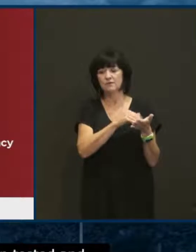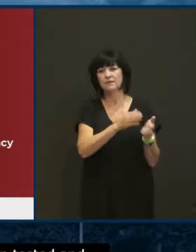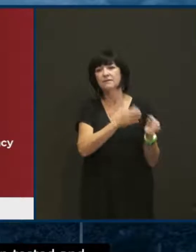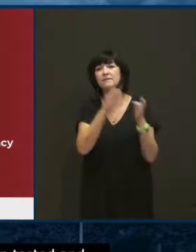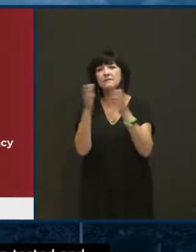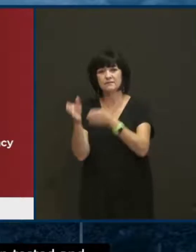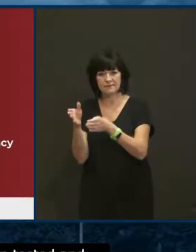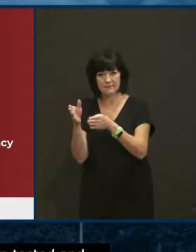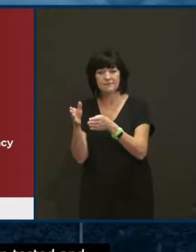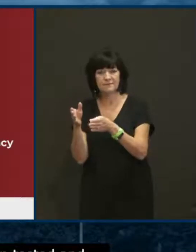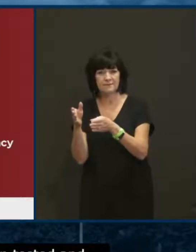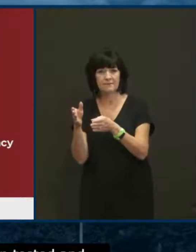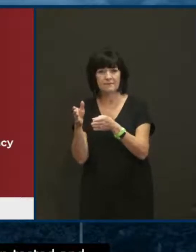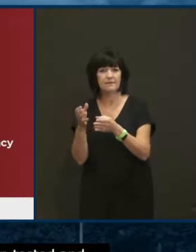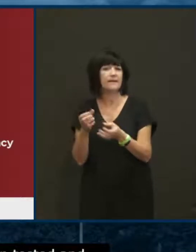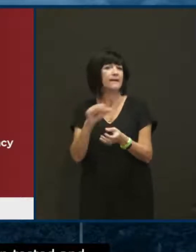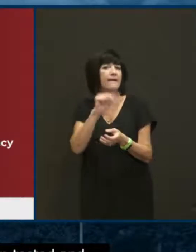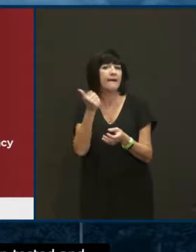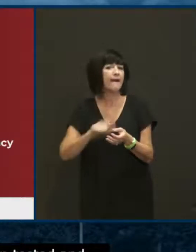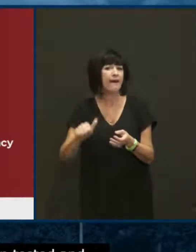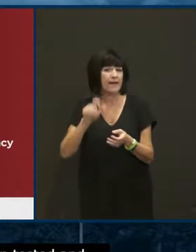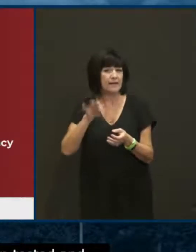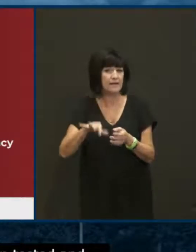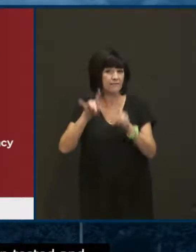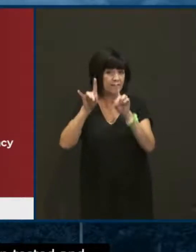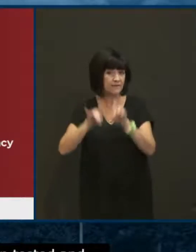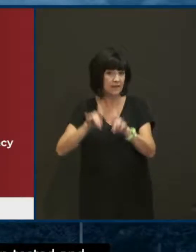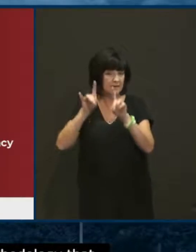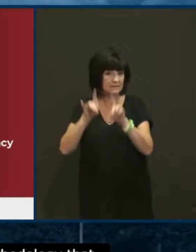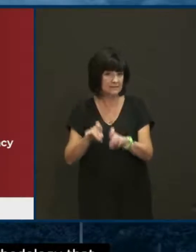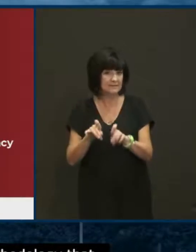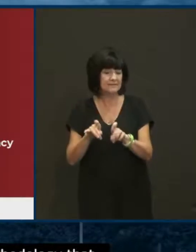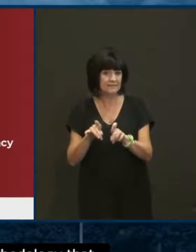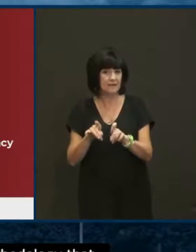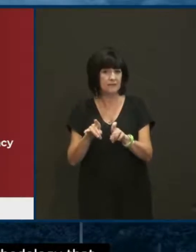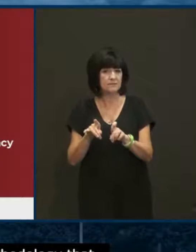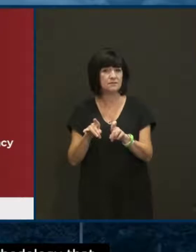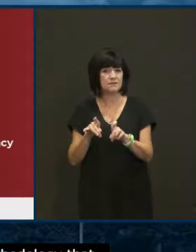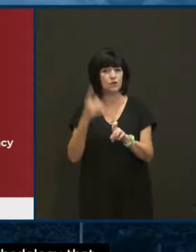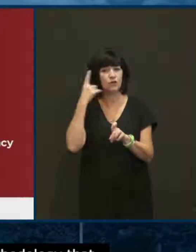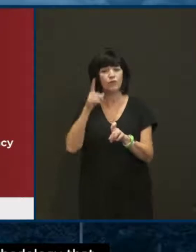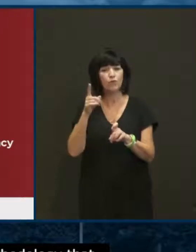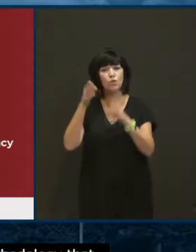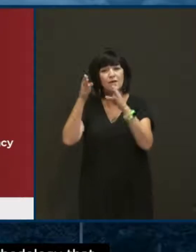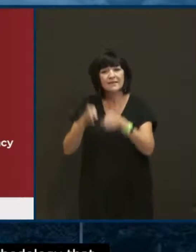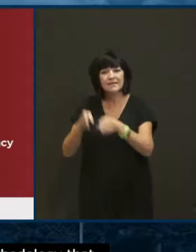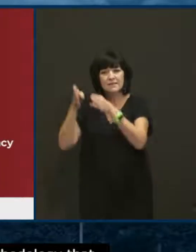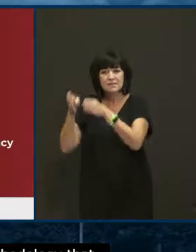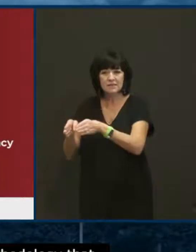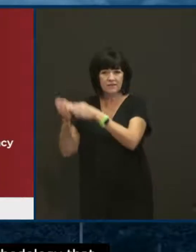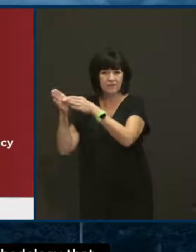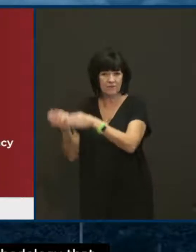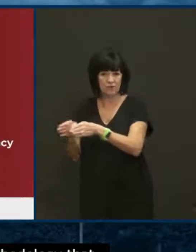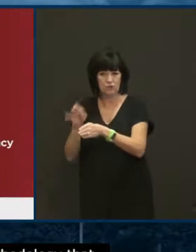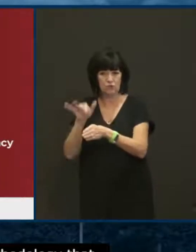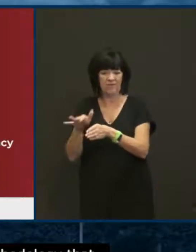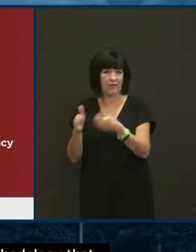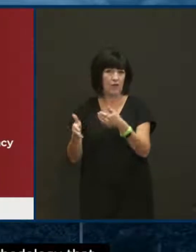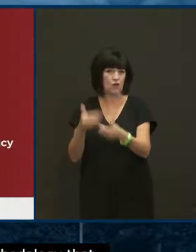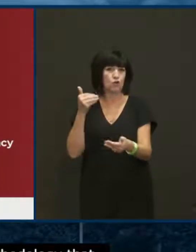includes the tests multiple times for individual persons, closing in on 500,000,